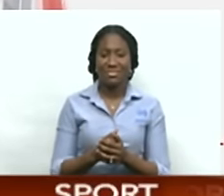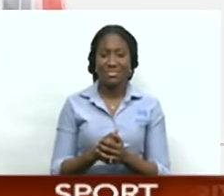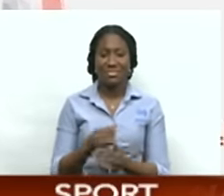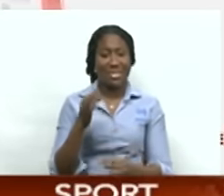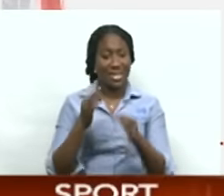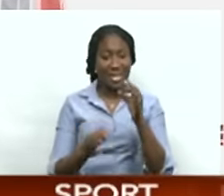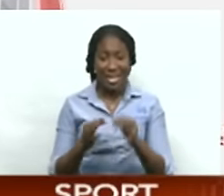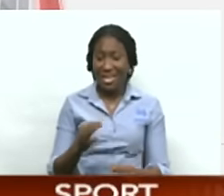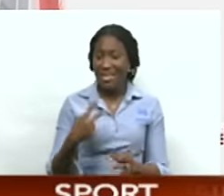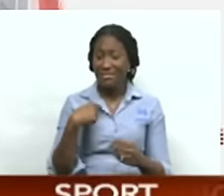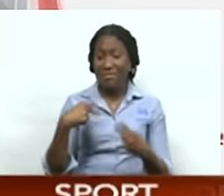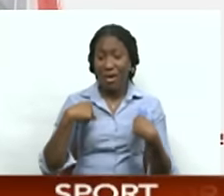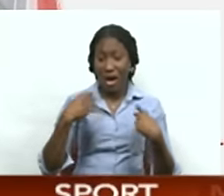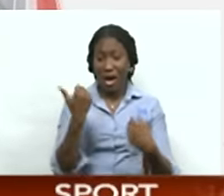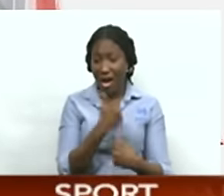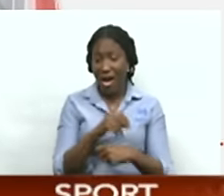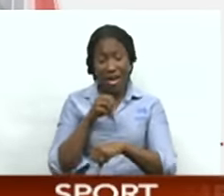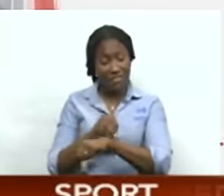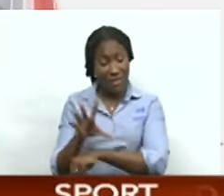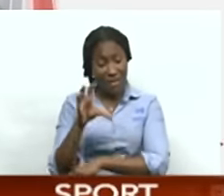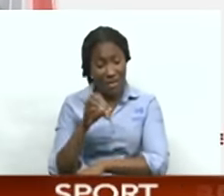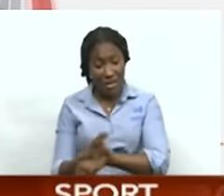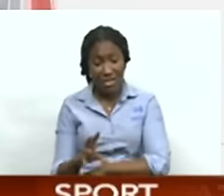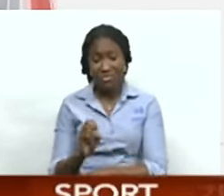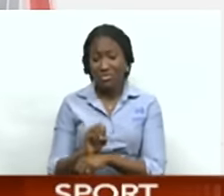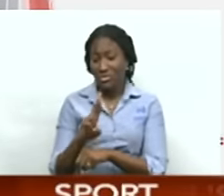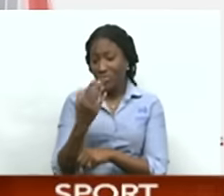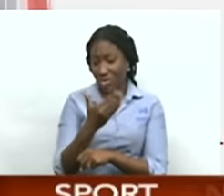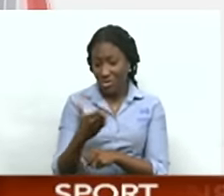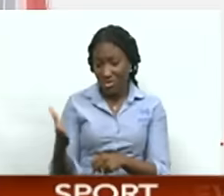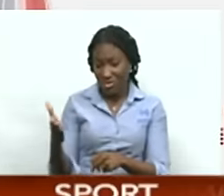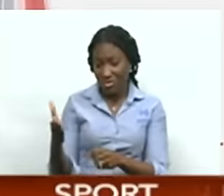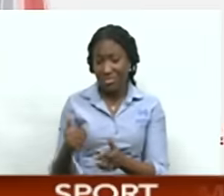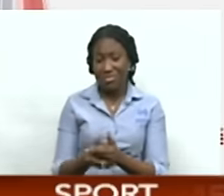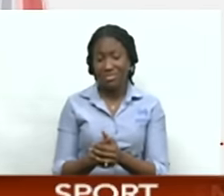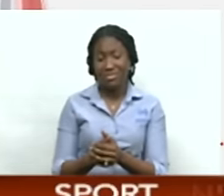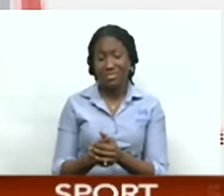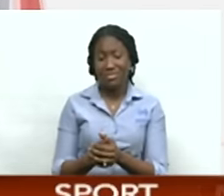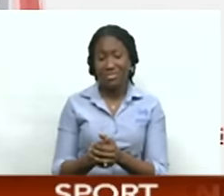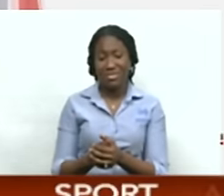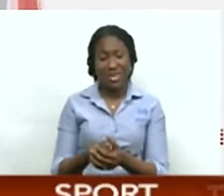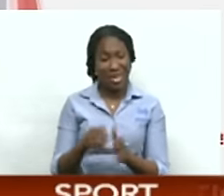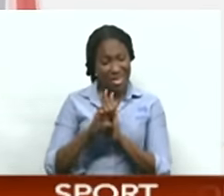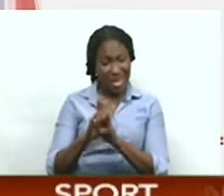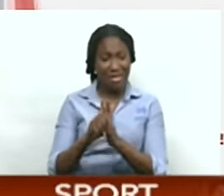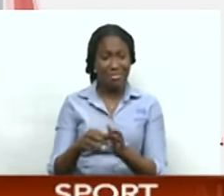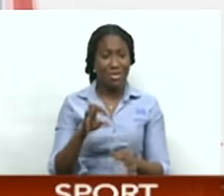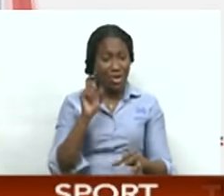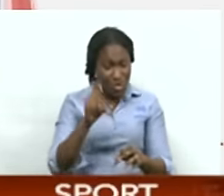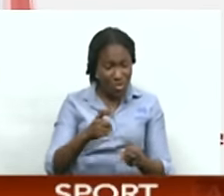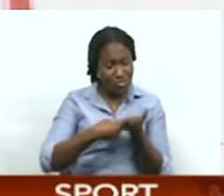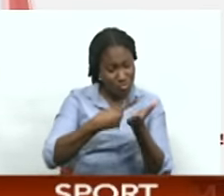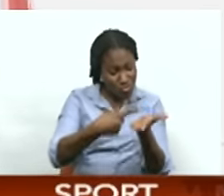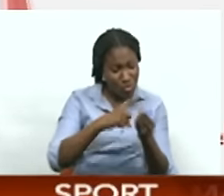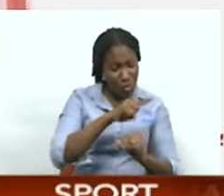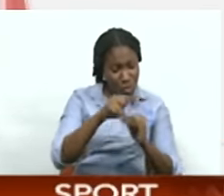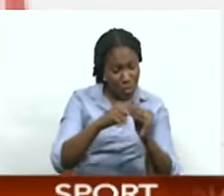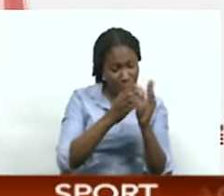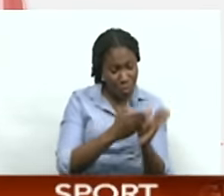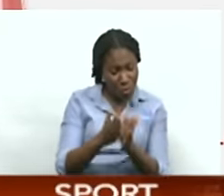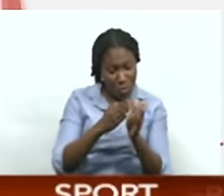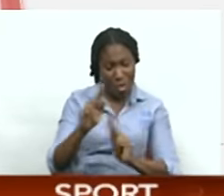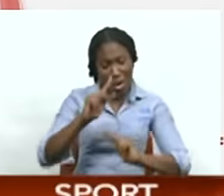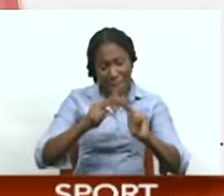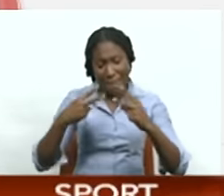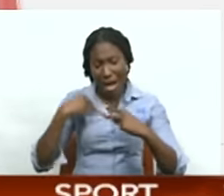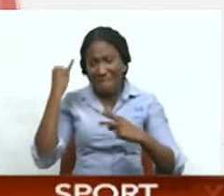that takes place before the World Cup, it's like a cricket team. We talk about all the different strategies, people have different ideas, but